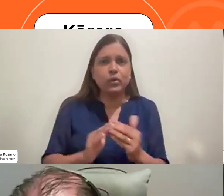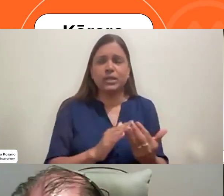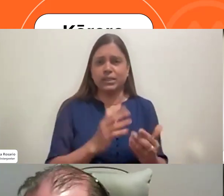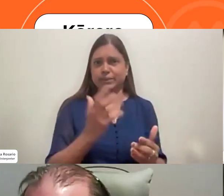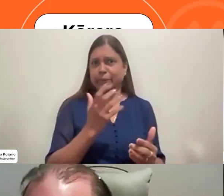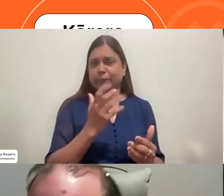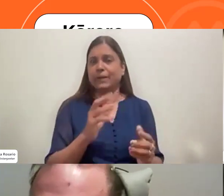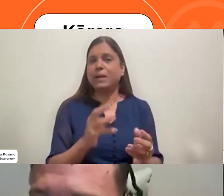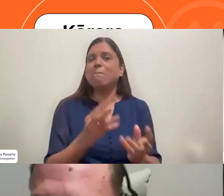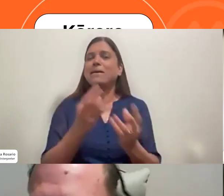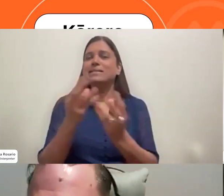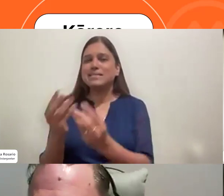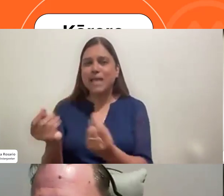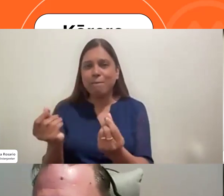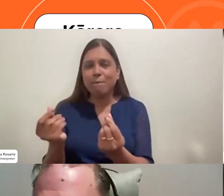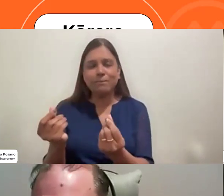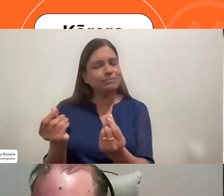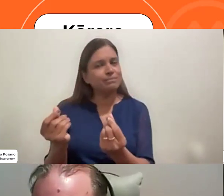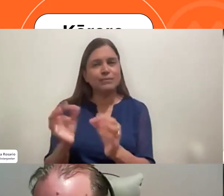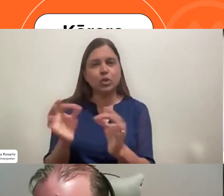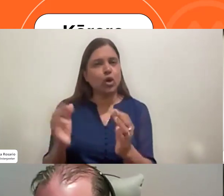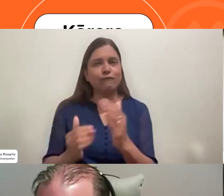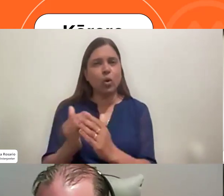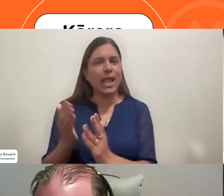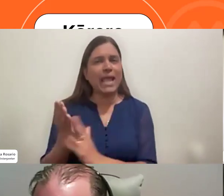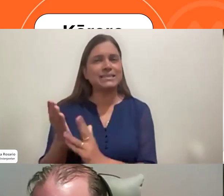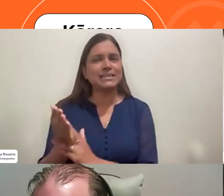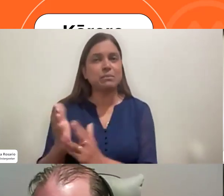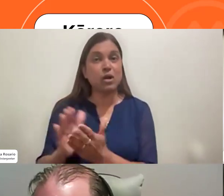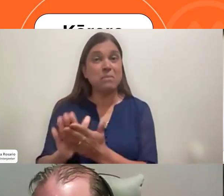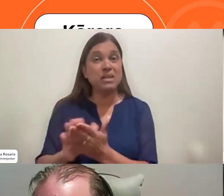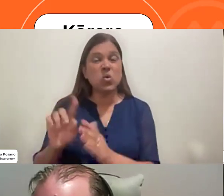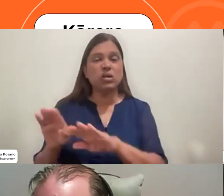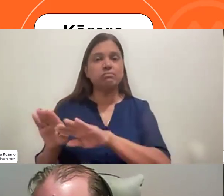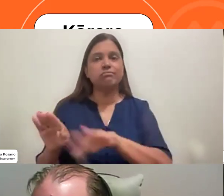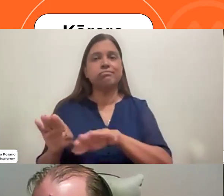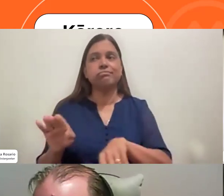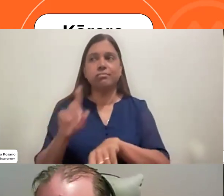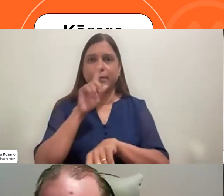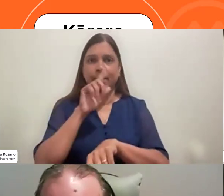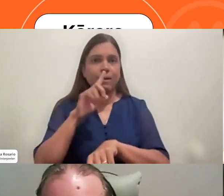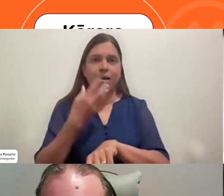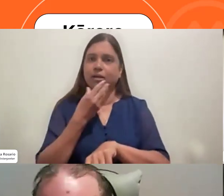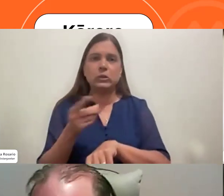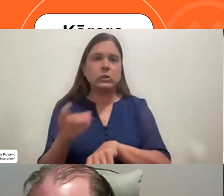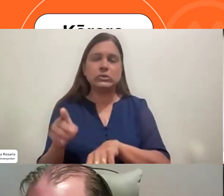of it hasn't been fully accessible and has closed some people out from some of those platforms and spaces. And